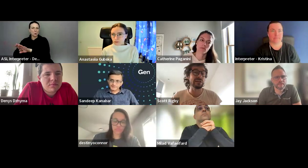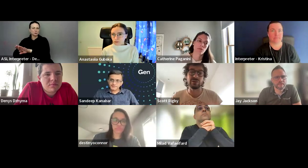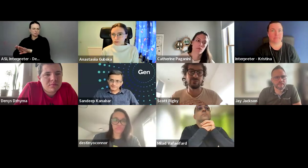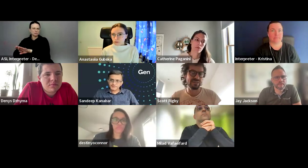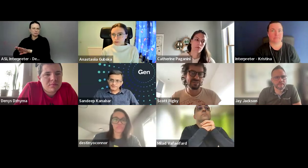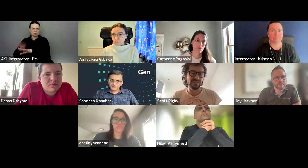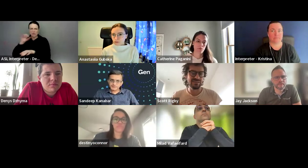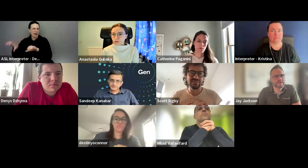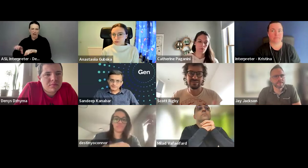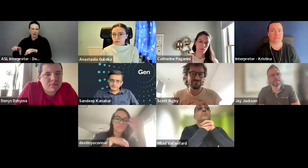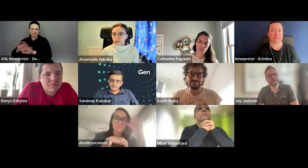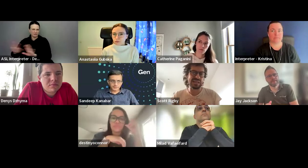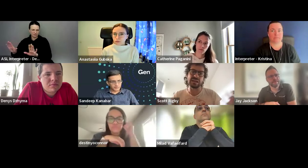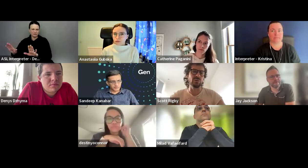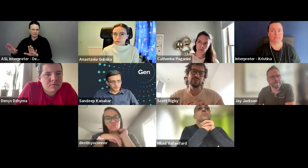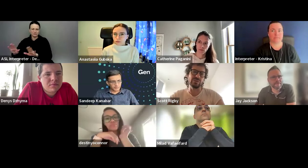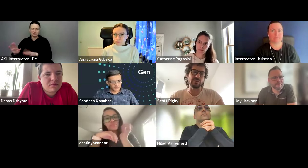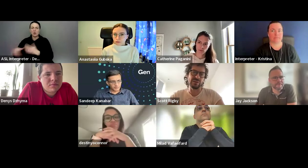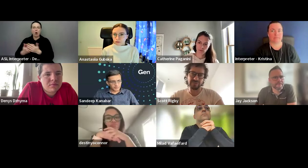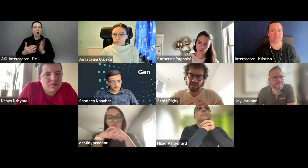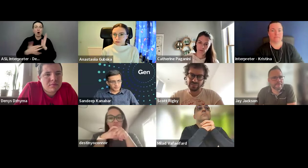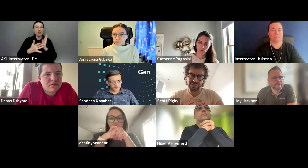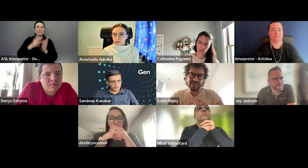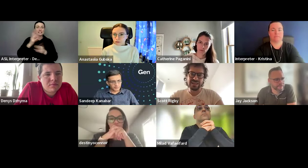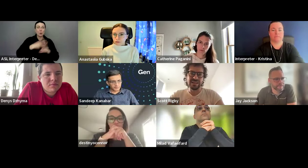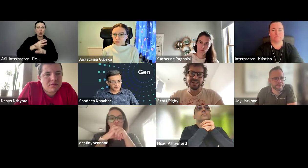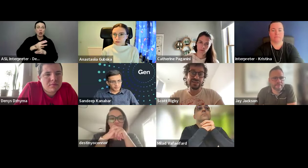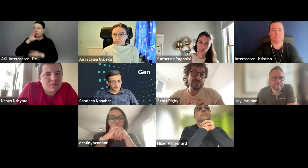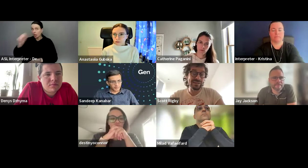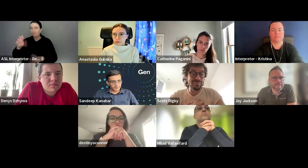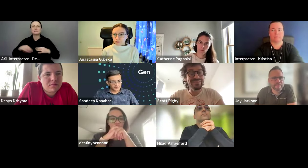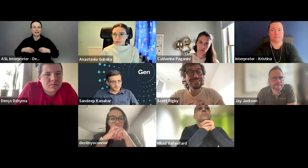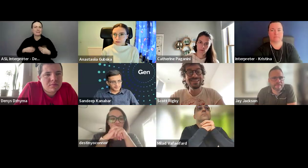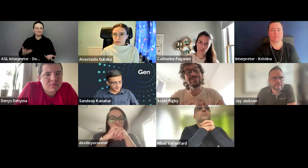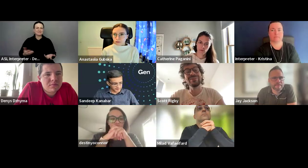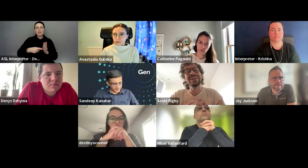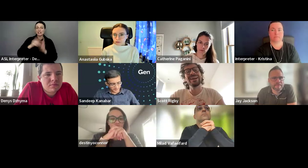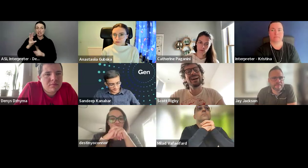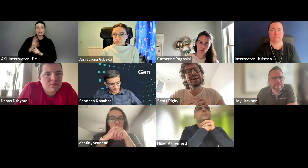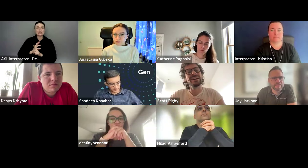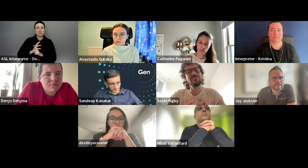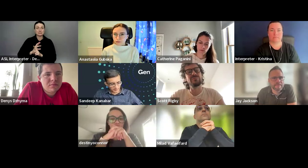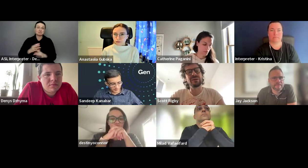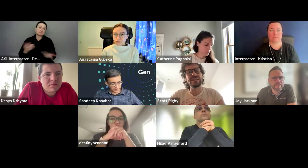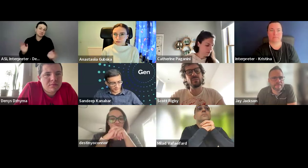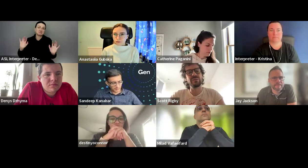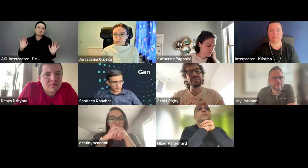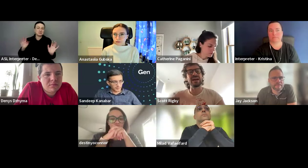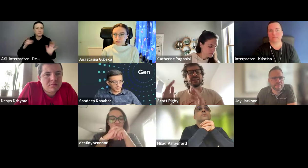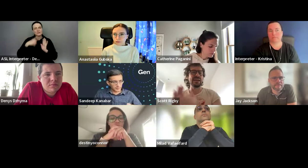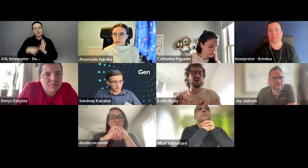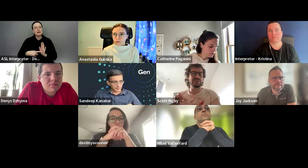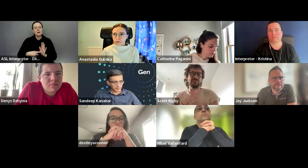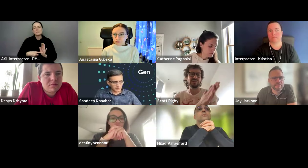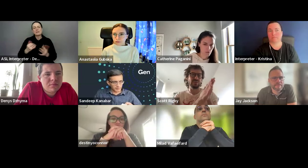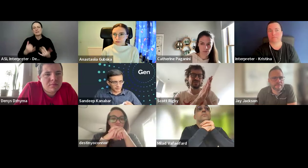and player within the tech world who cares about GitOps. That took 6 months to do, for example, but that